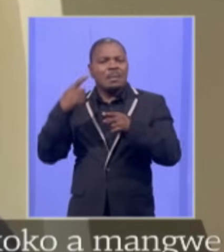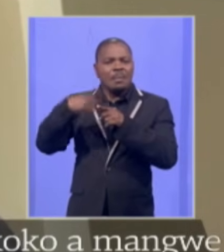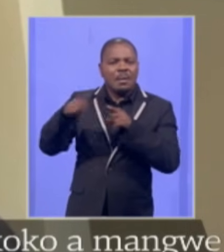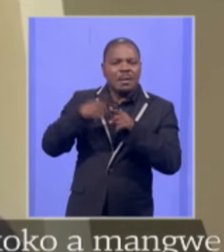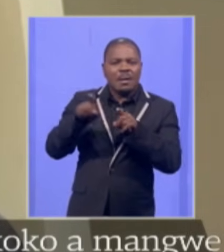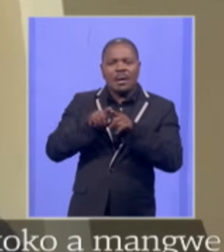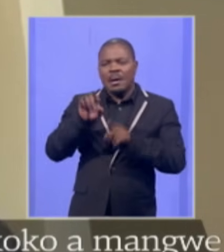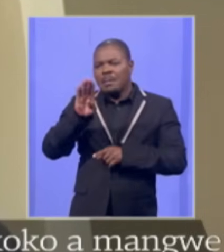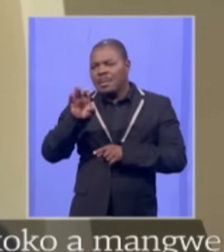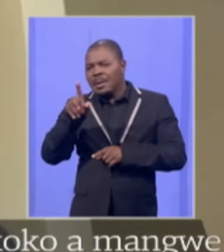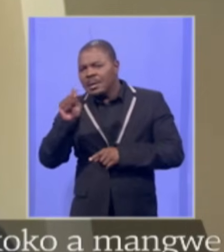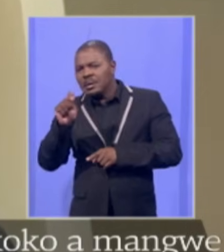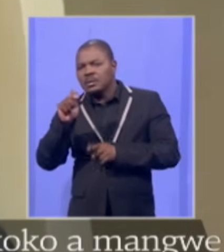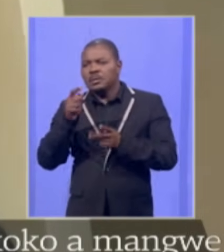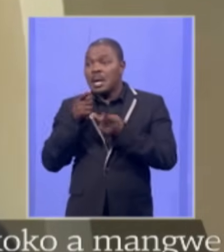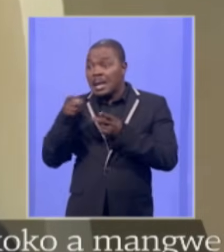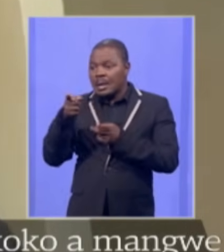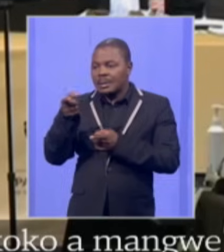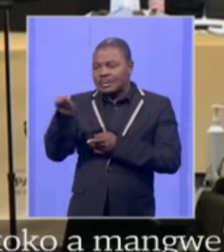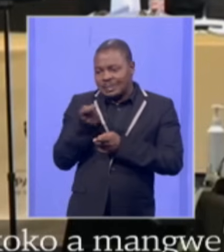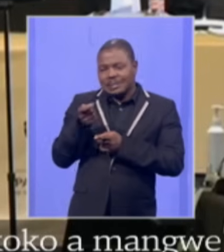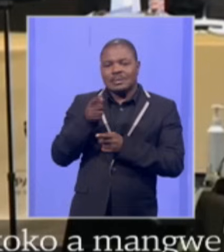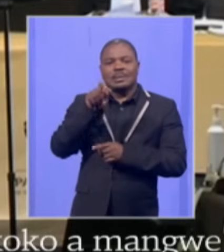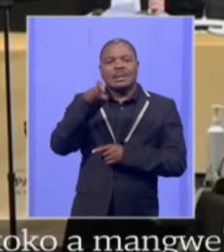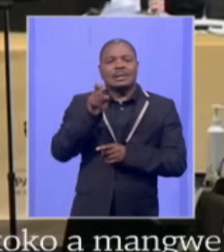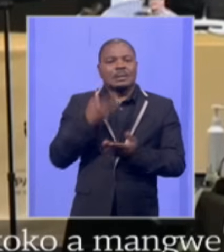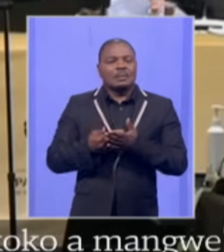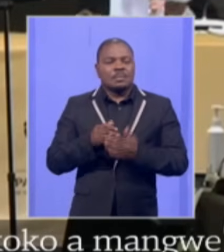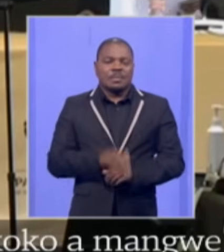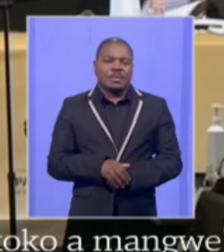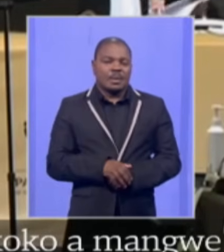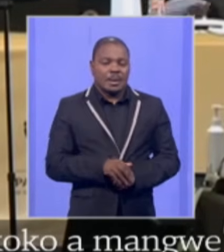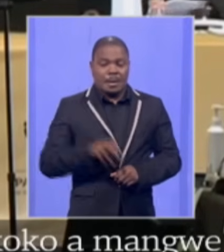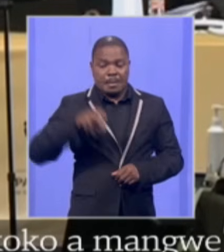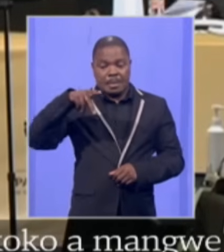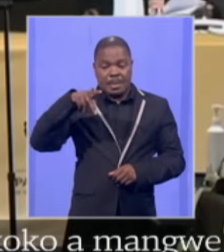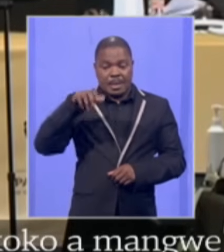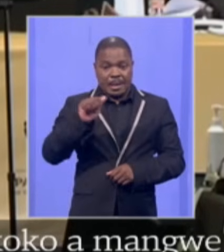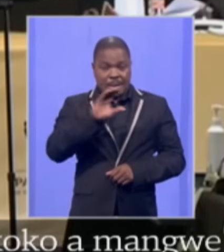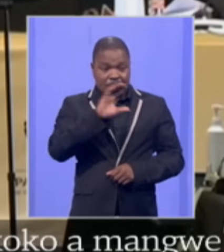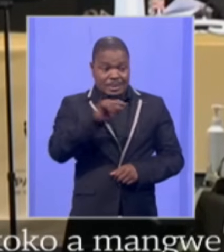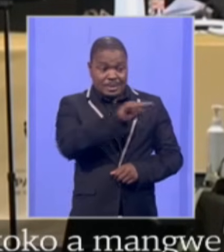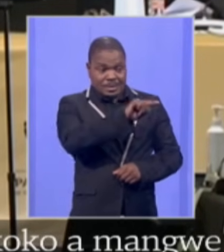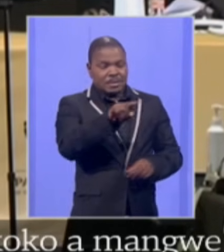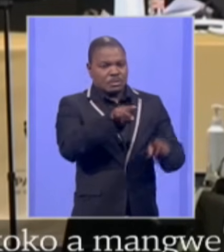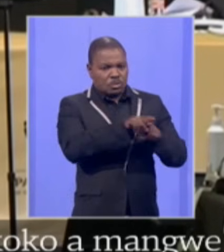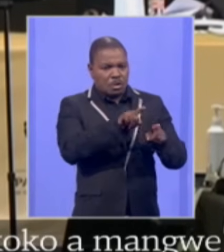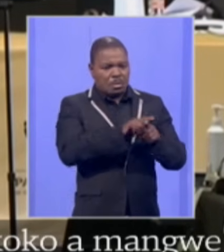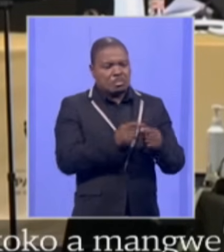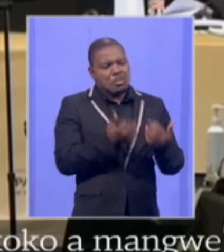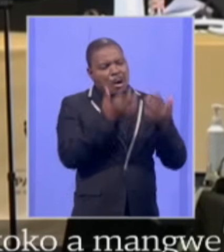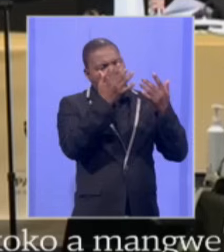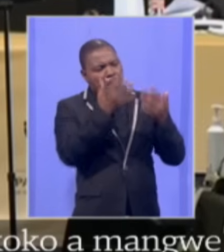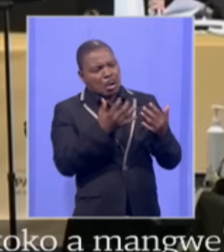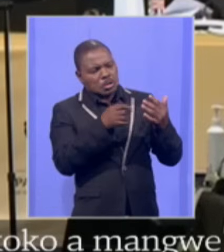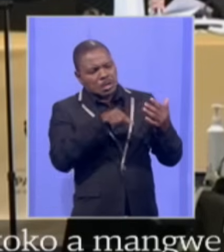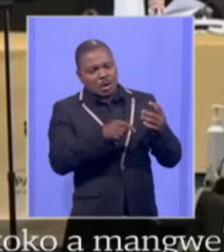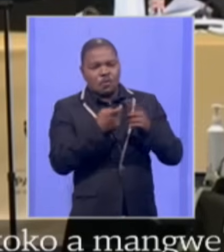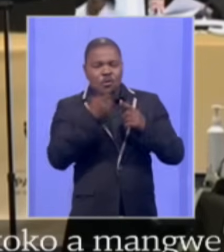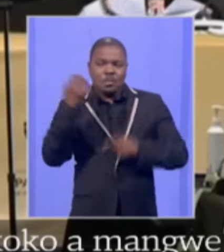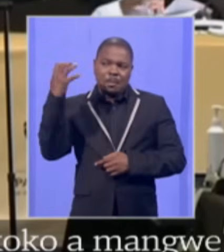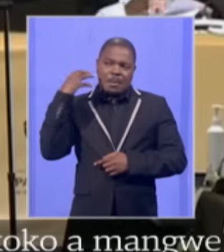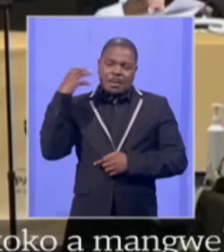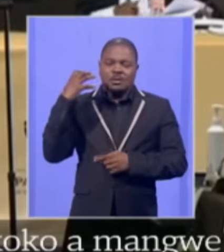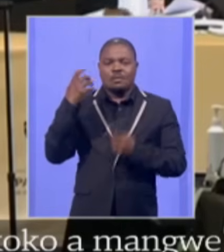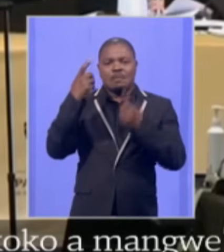a sin tax, which would accrue more revenue. PAC yona e emenokeng tekanyetsokabo e rebotsweng ke tona ya